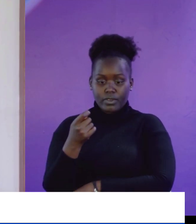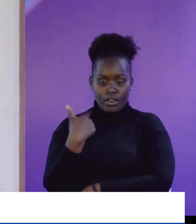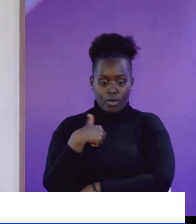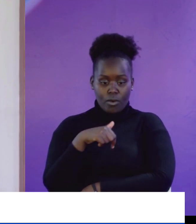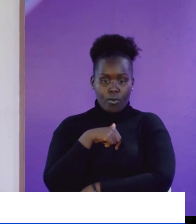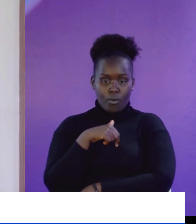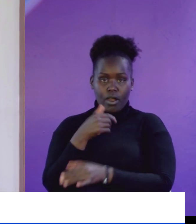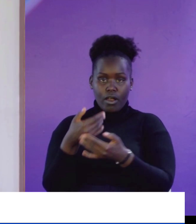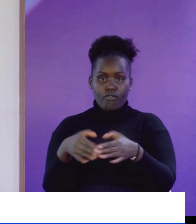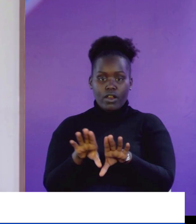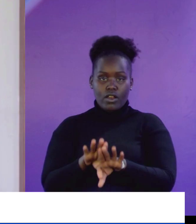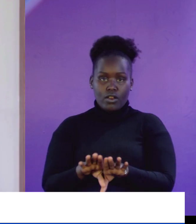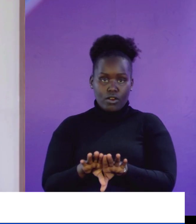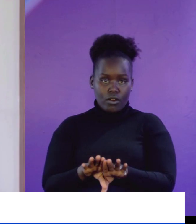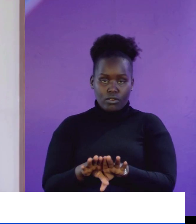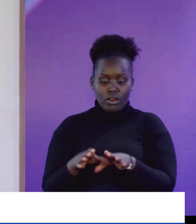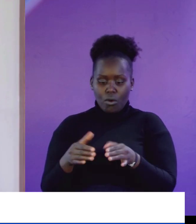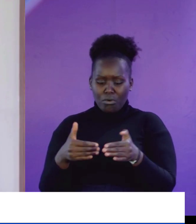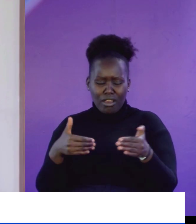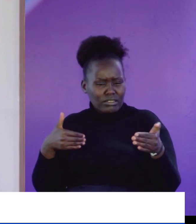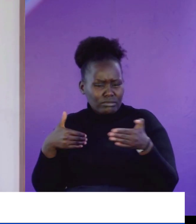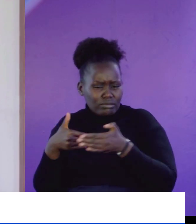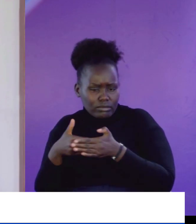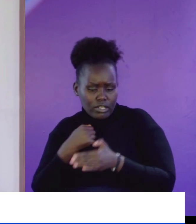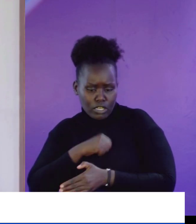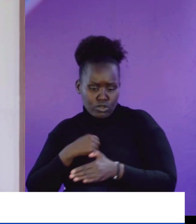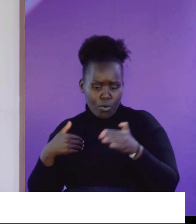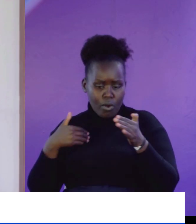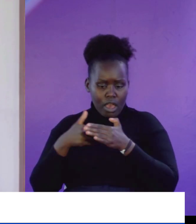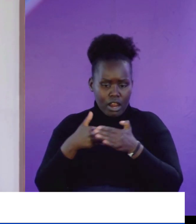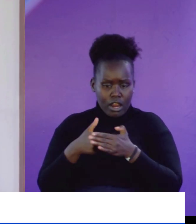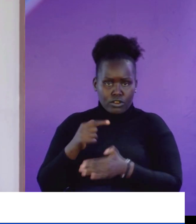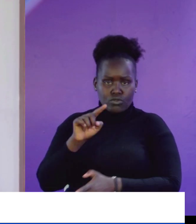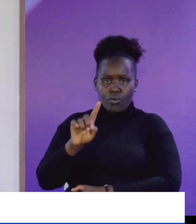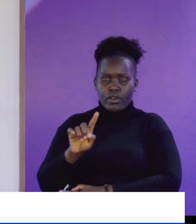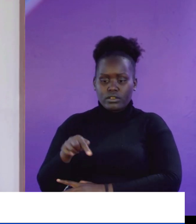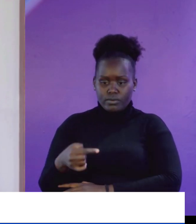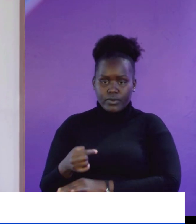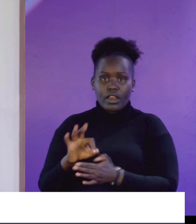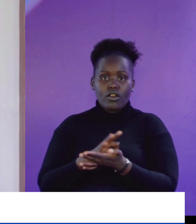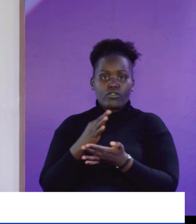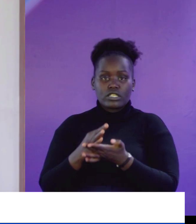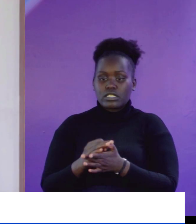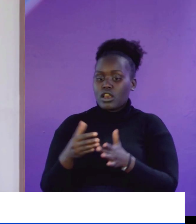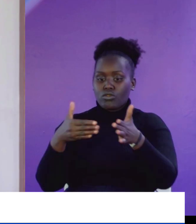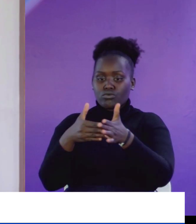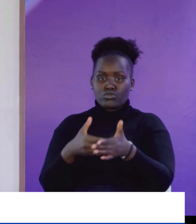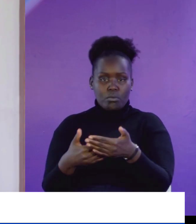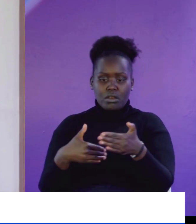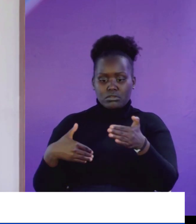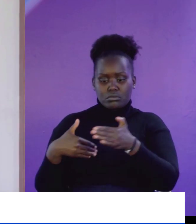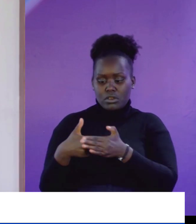already closed close to 1,000 health facilities. We are not going to stop at closing